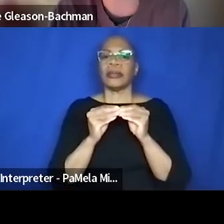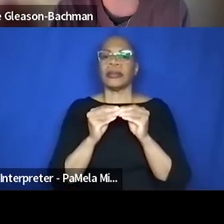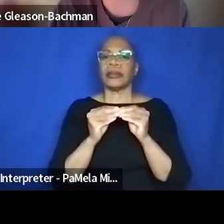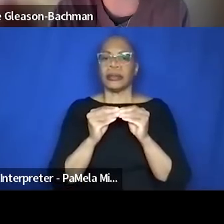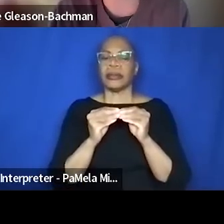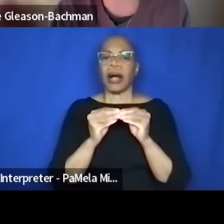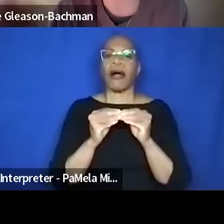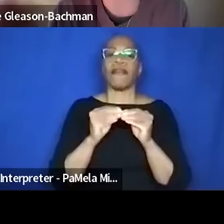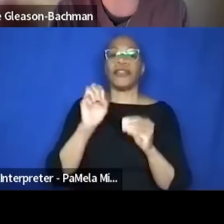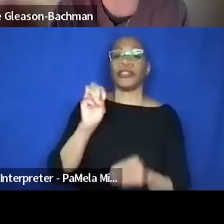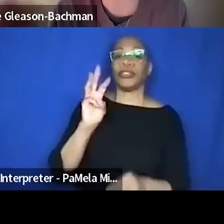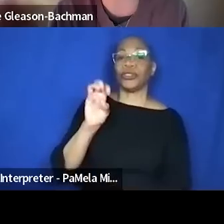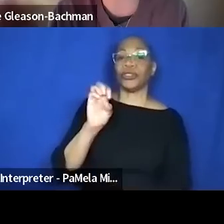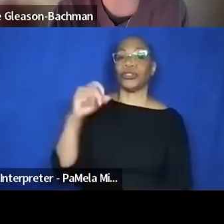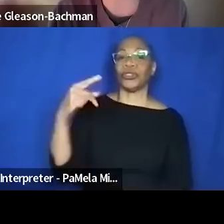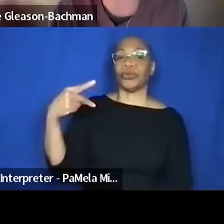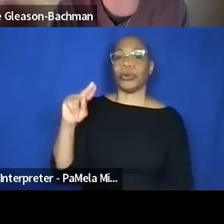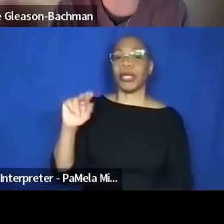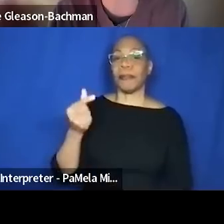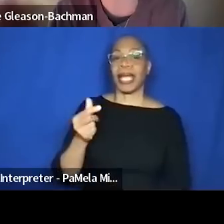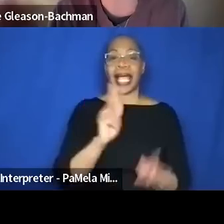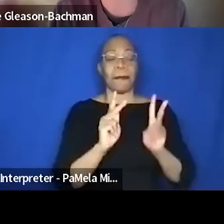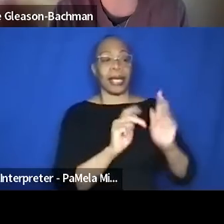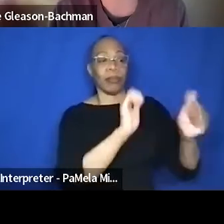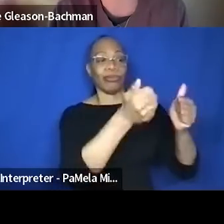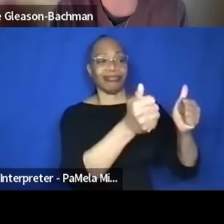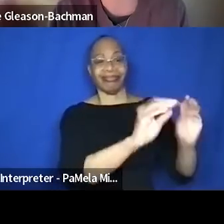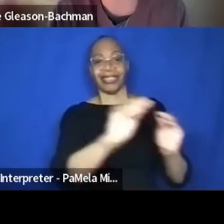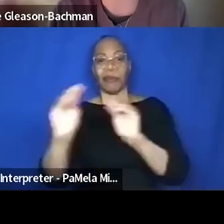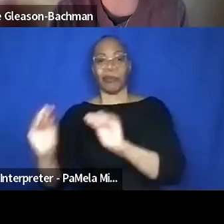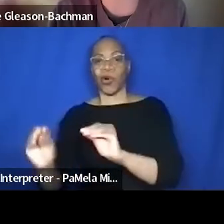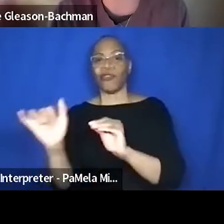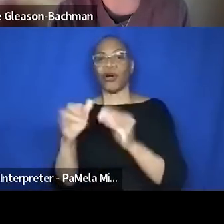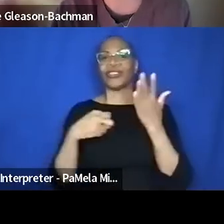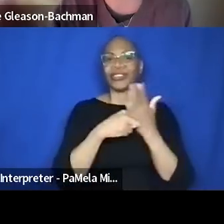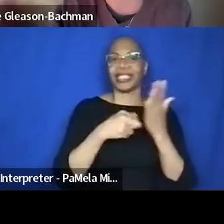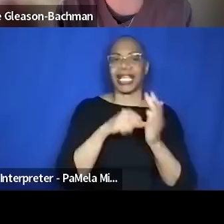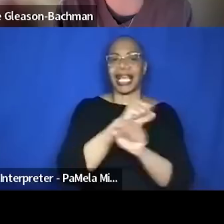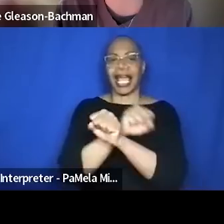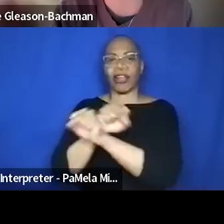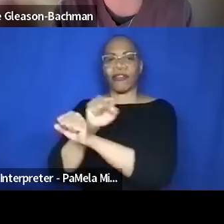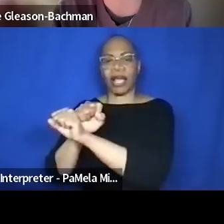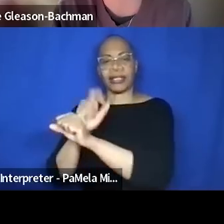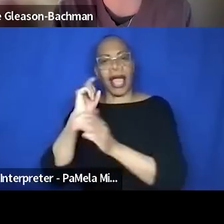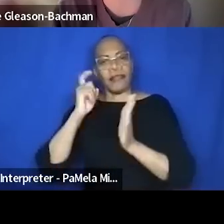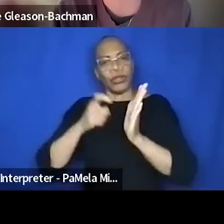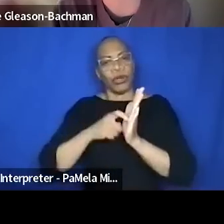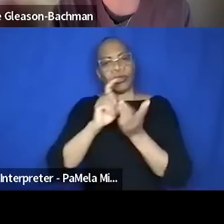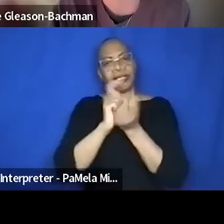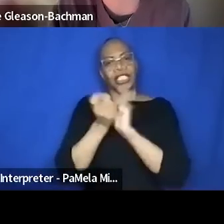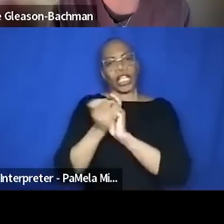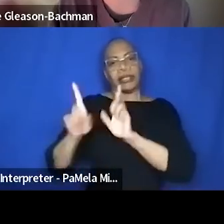sweeping and displacing people, and also with ticketing and arrests? Have you noticed that there's been a change since that time in June?